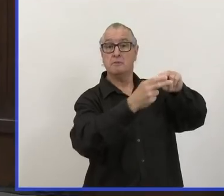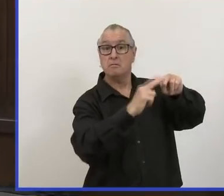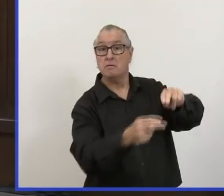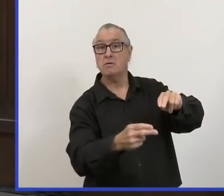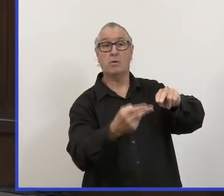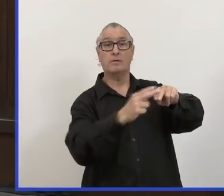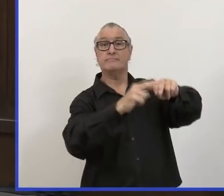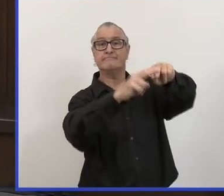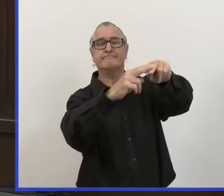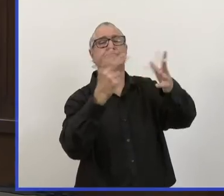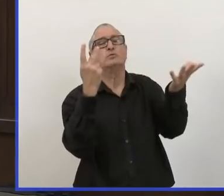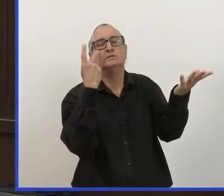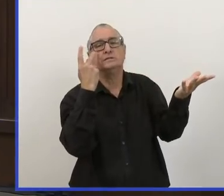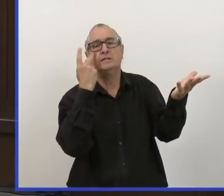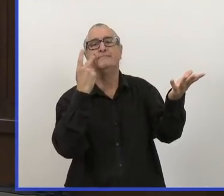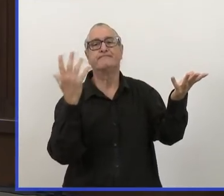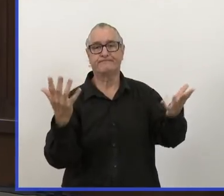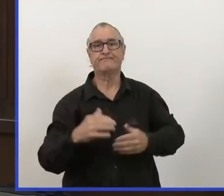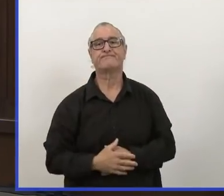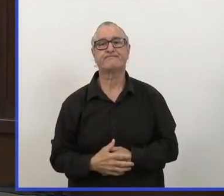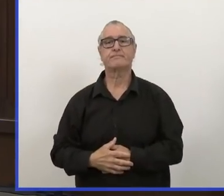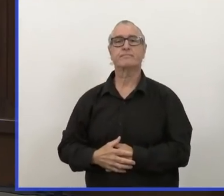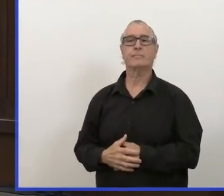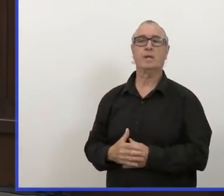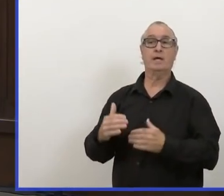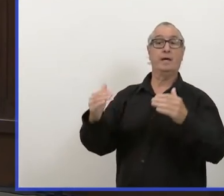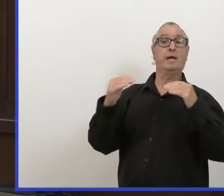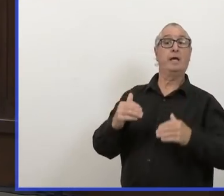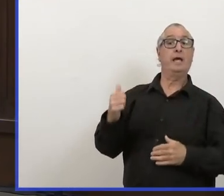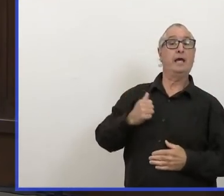From the Canadian Press, Steve.